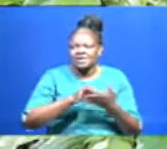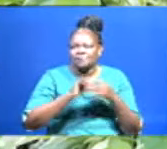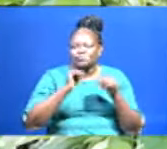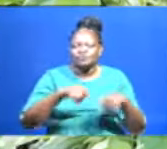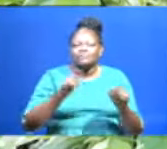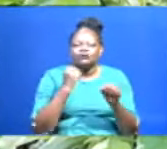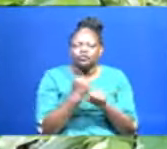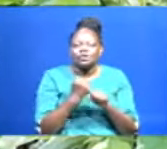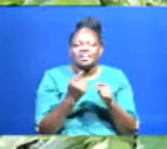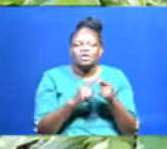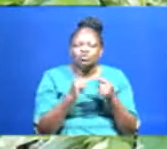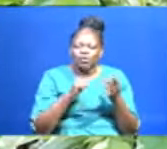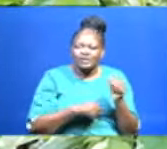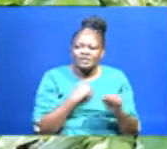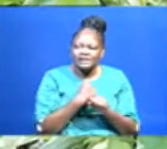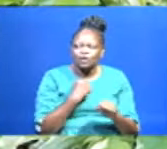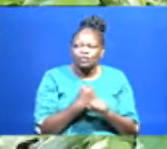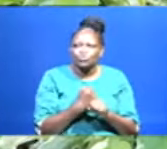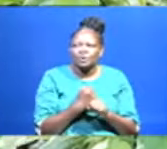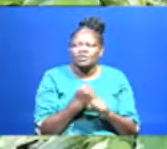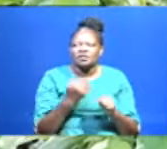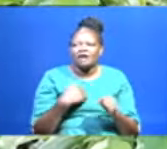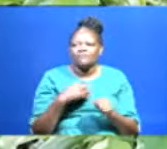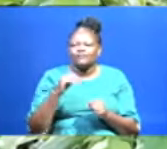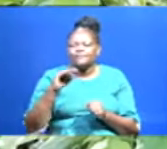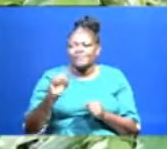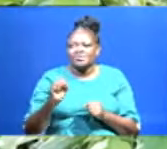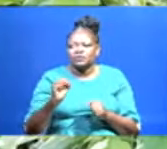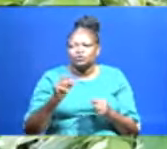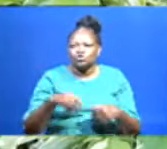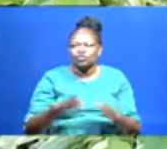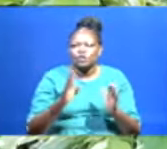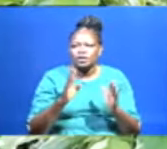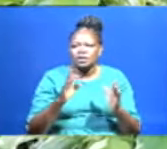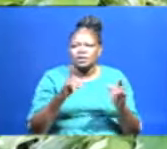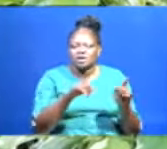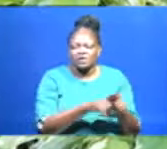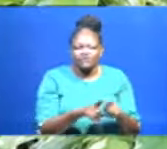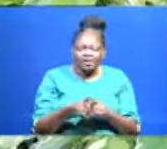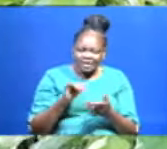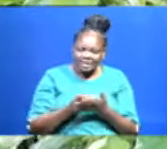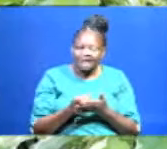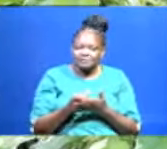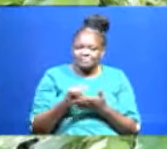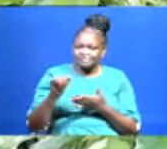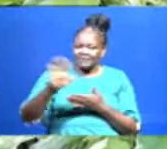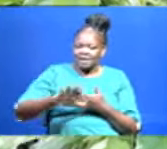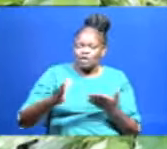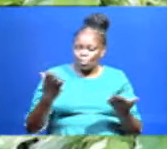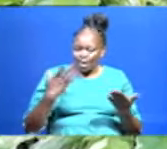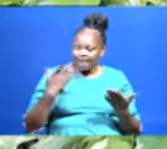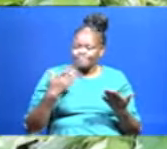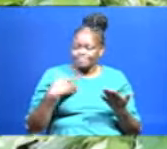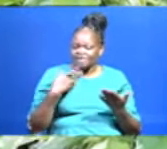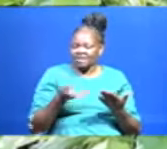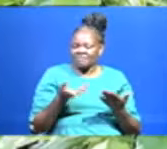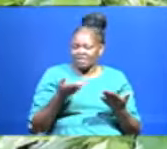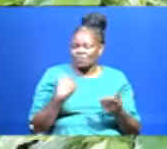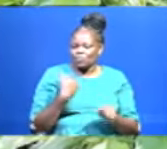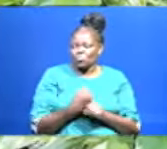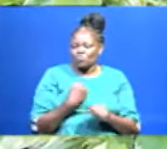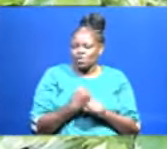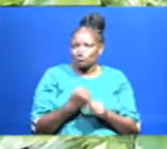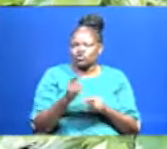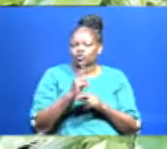So what they do, they lay mines on the road. So even in that team site where I was, we used to operate using two